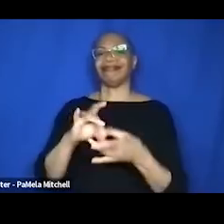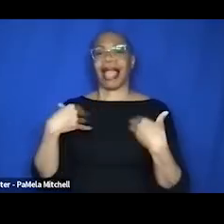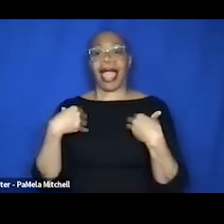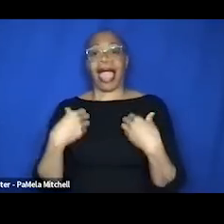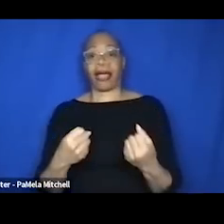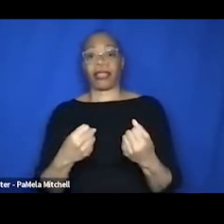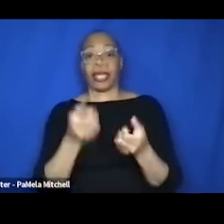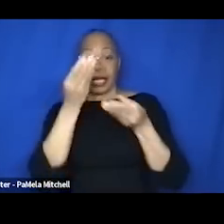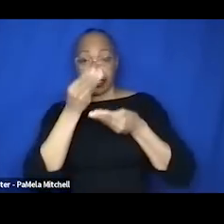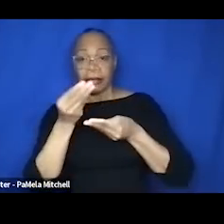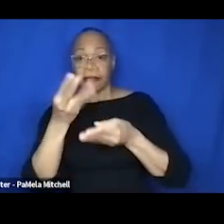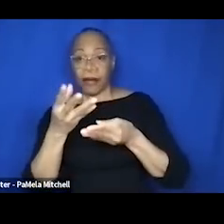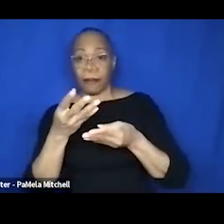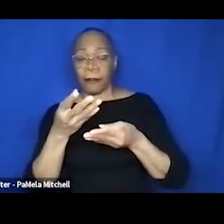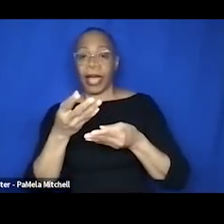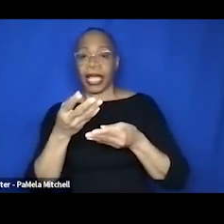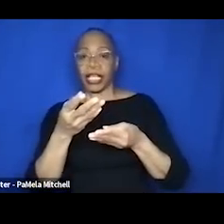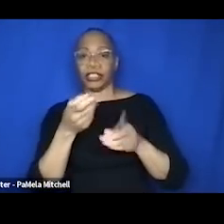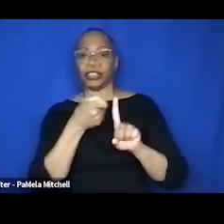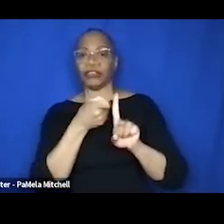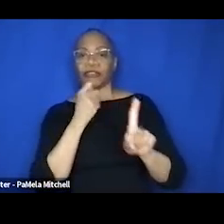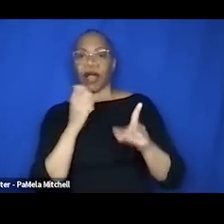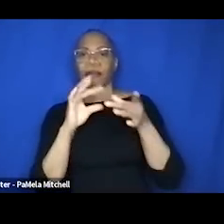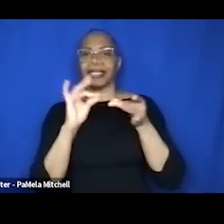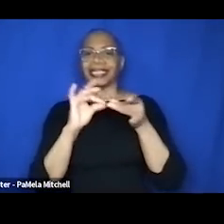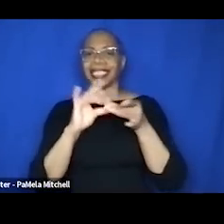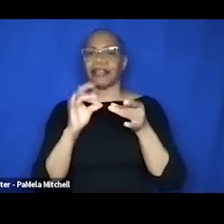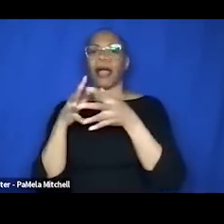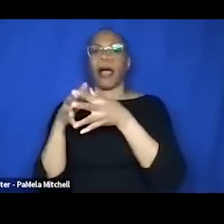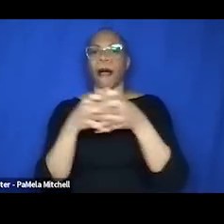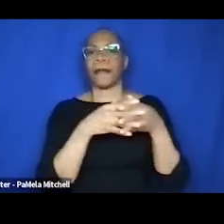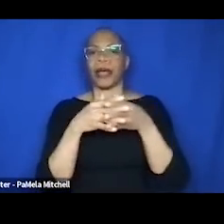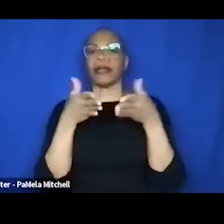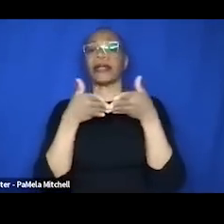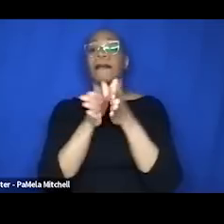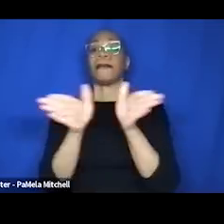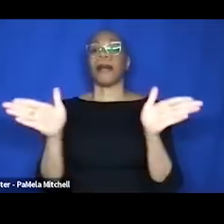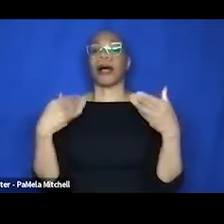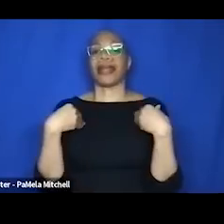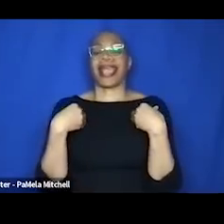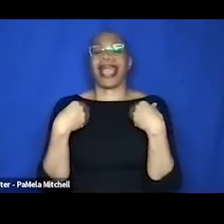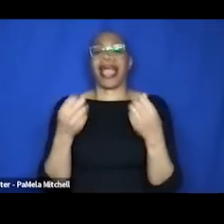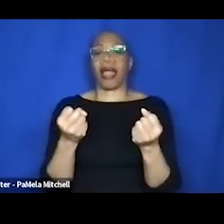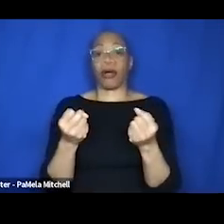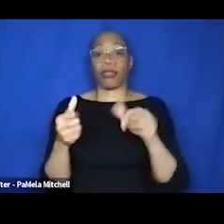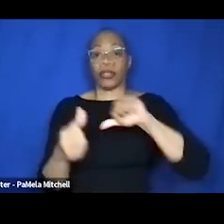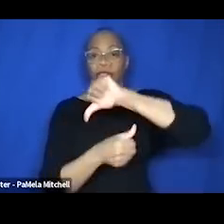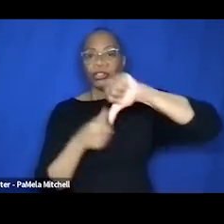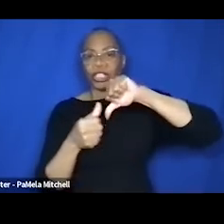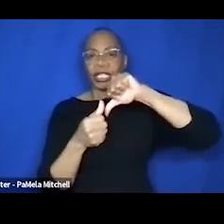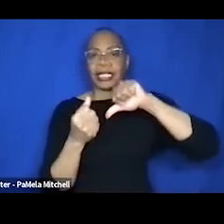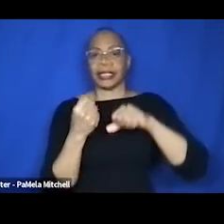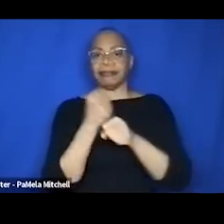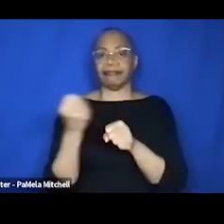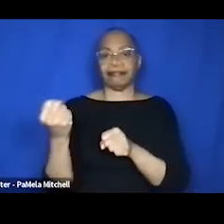on a statement that came out from the American Public Health Association this past year, about